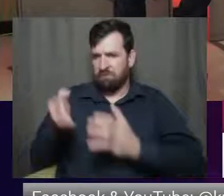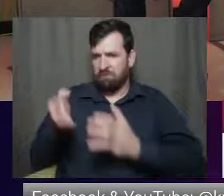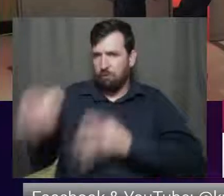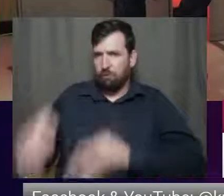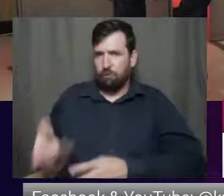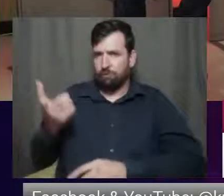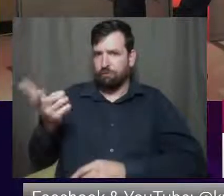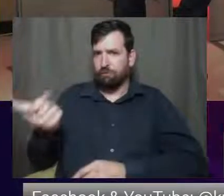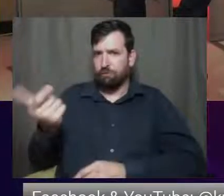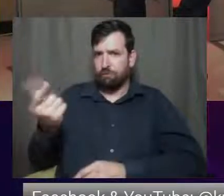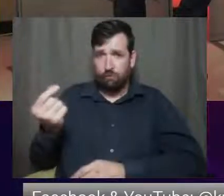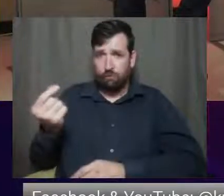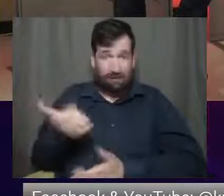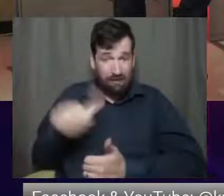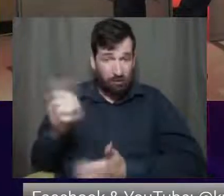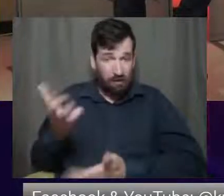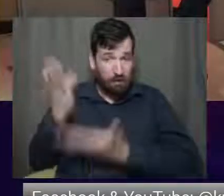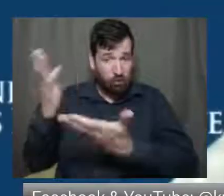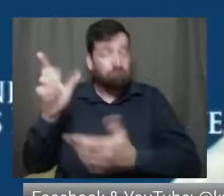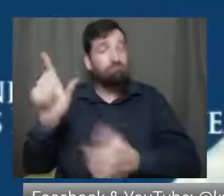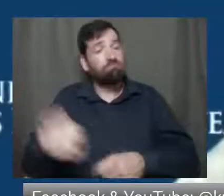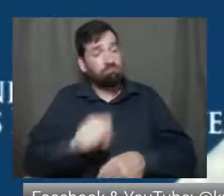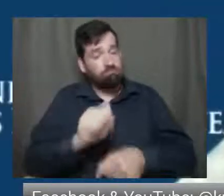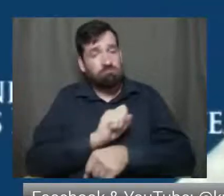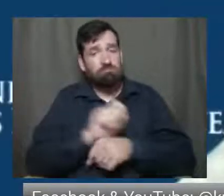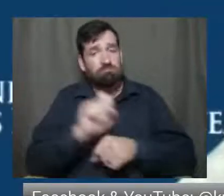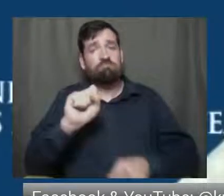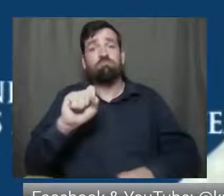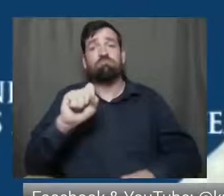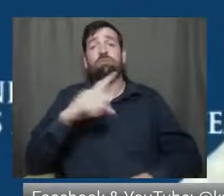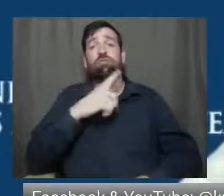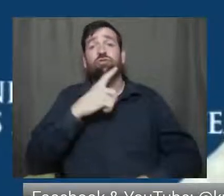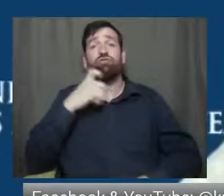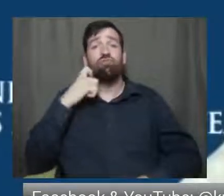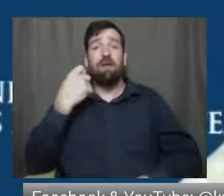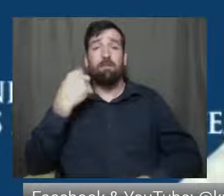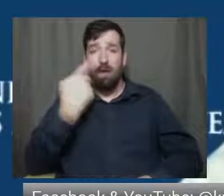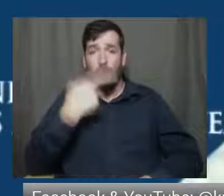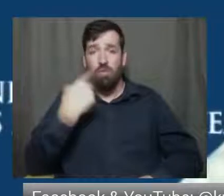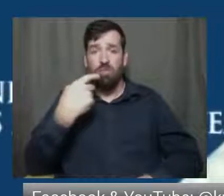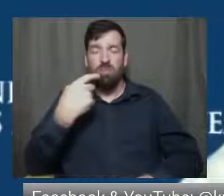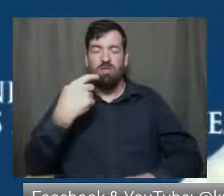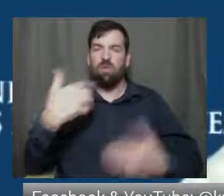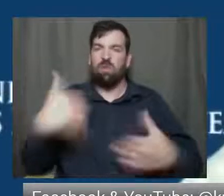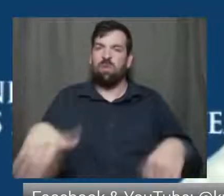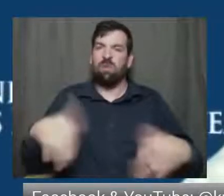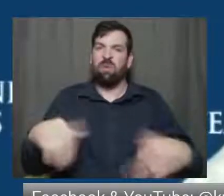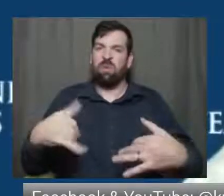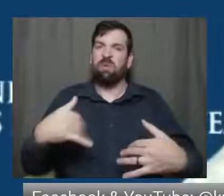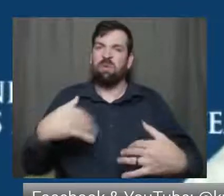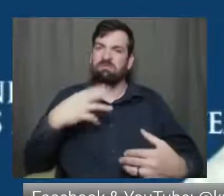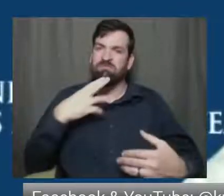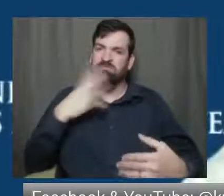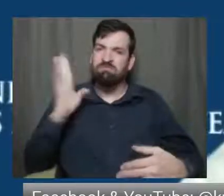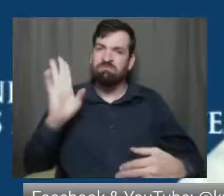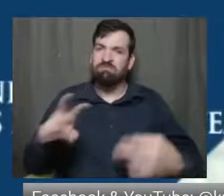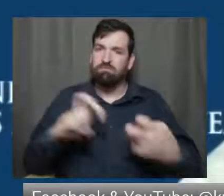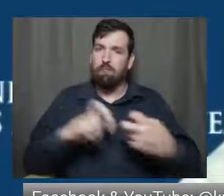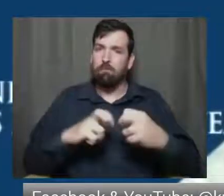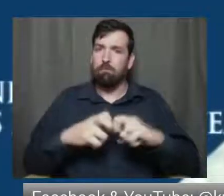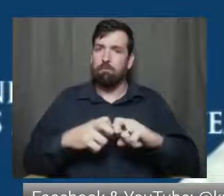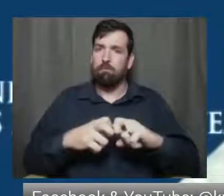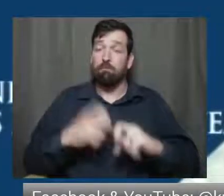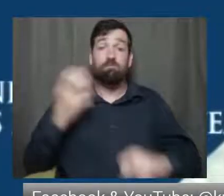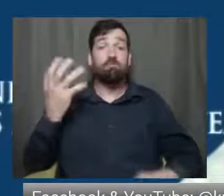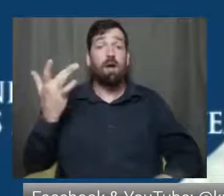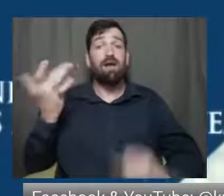recommendations? Absolutely. Dry mouth is going to be our biggest enemy. And the reason for that is because,